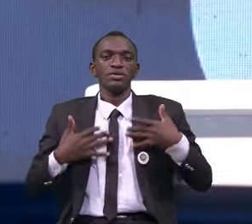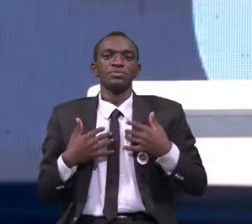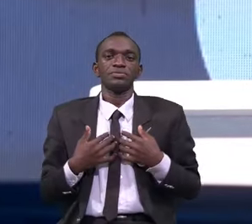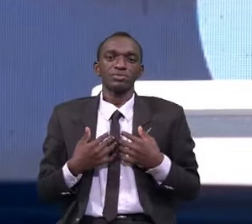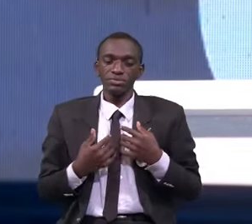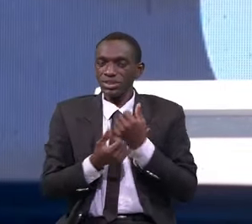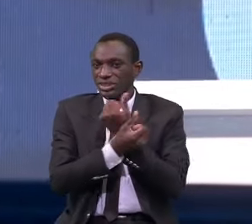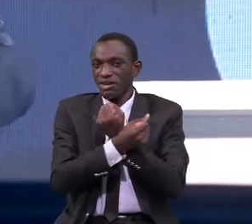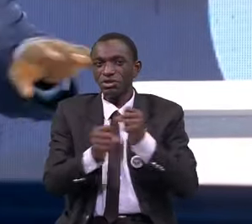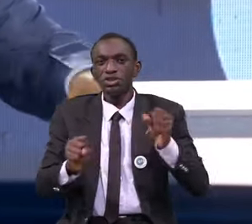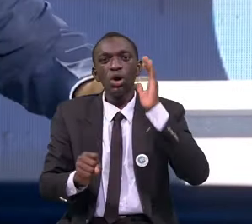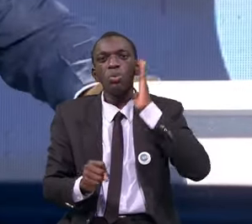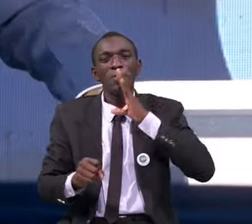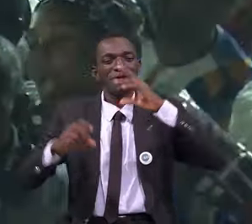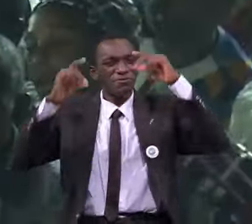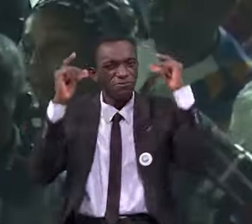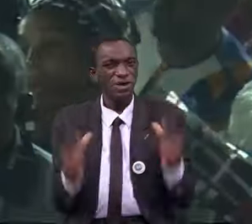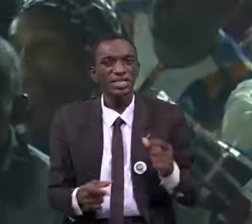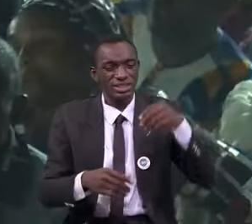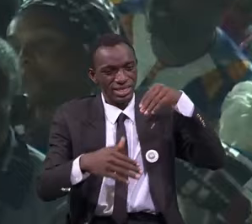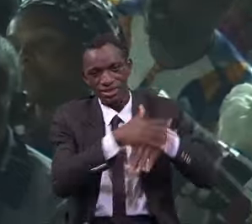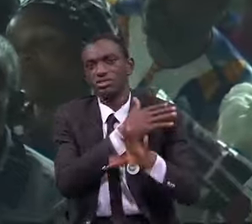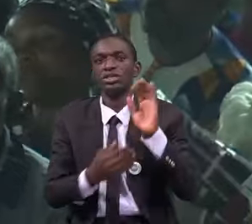Salvation will run fast into your life.